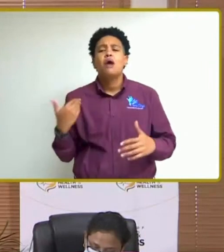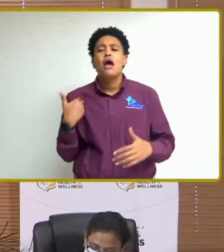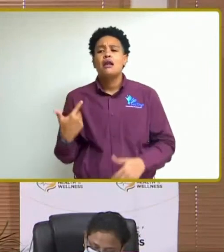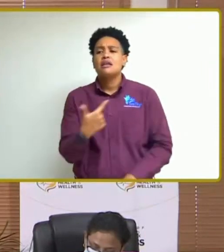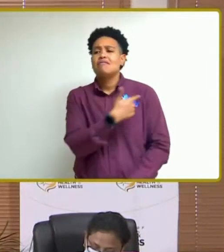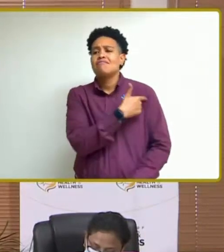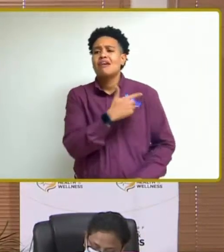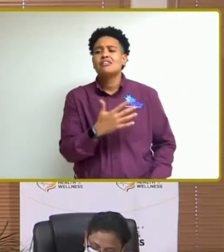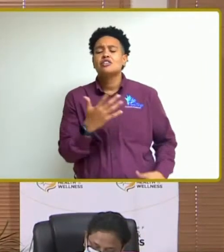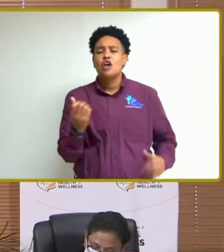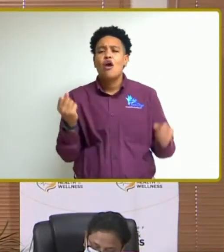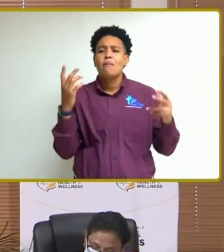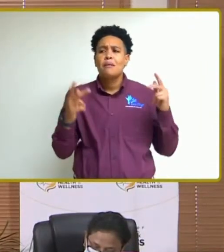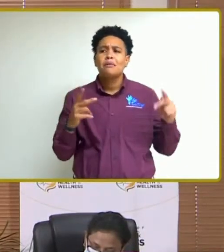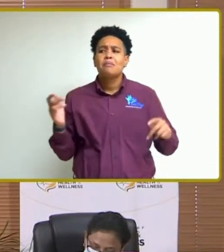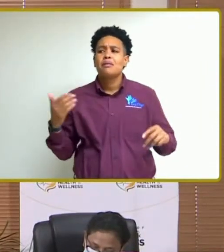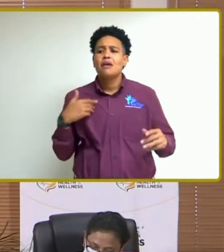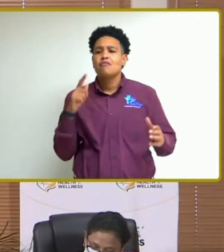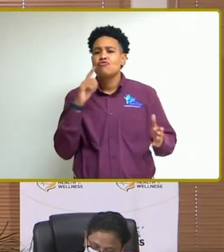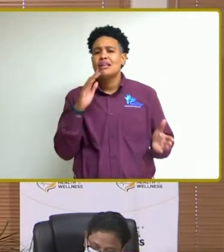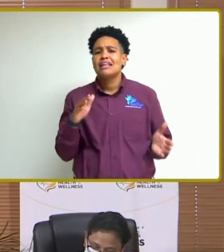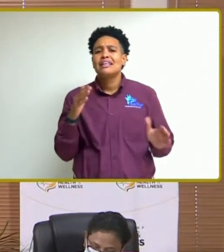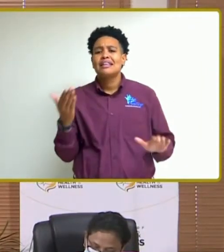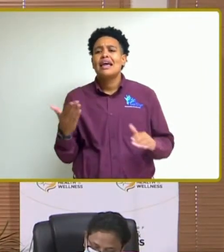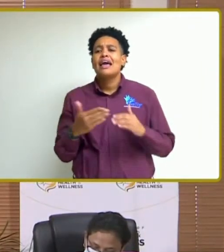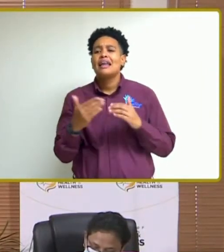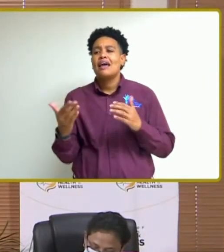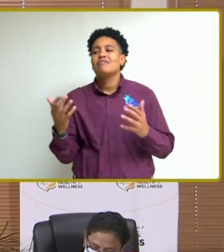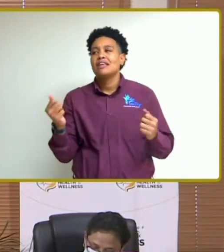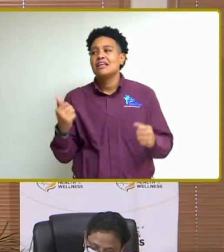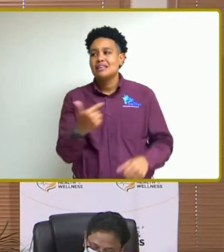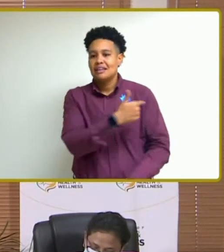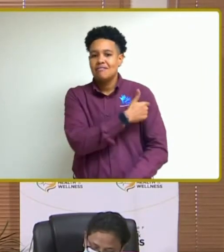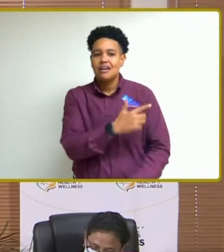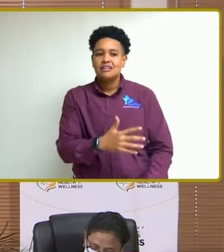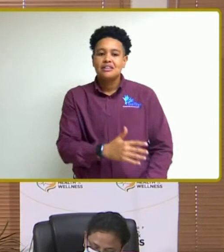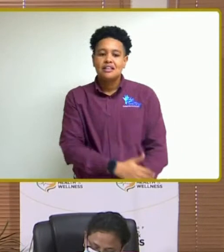vaccination, how many persons have died after having it?